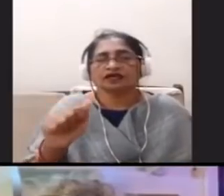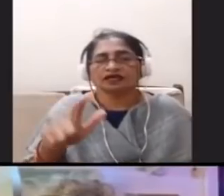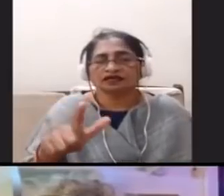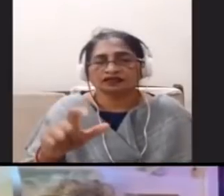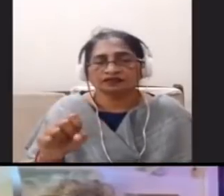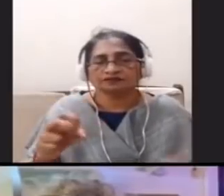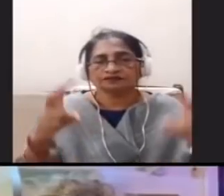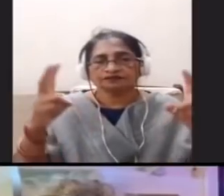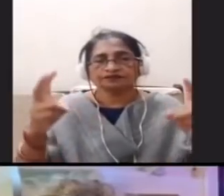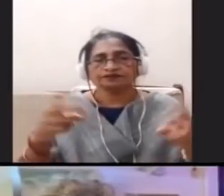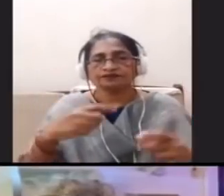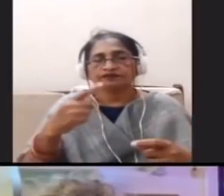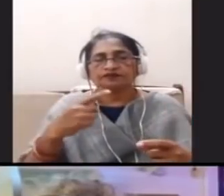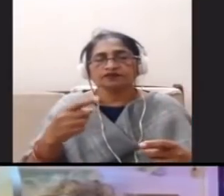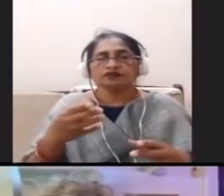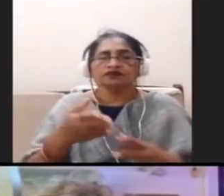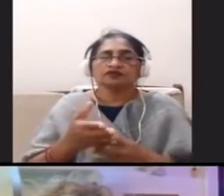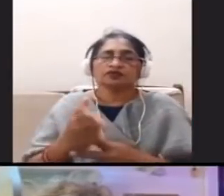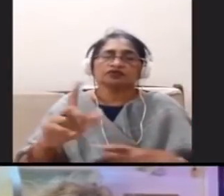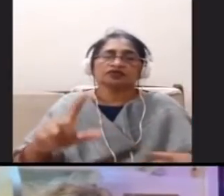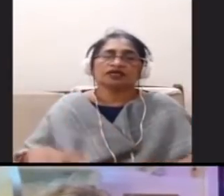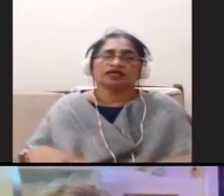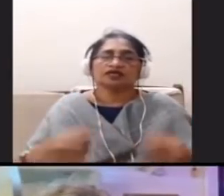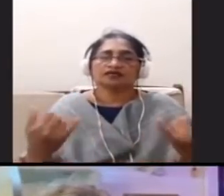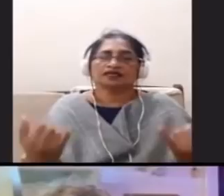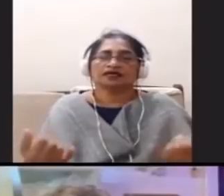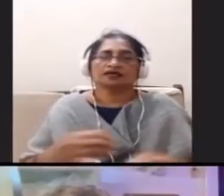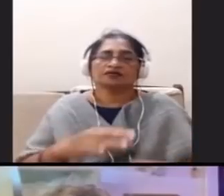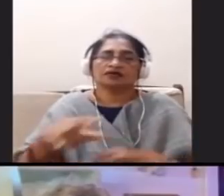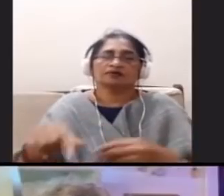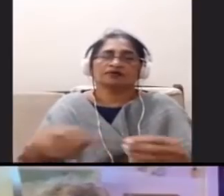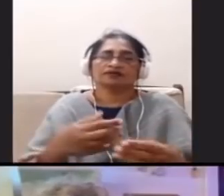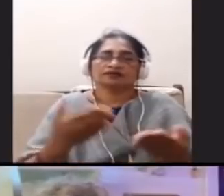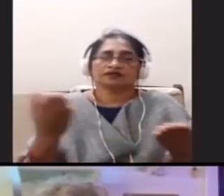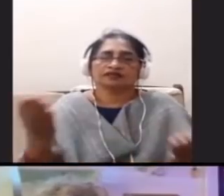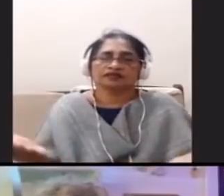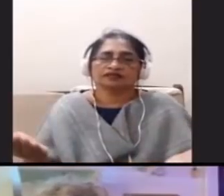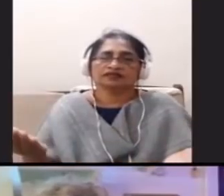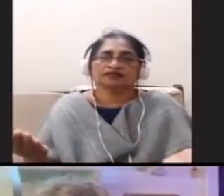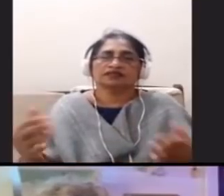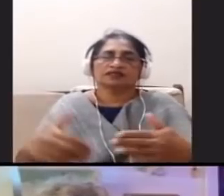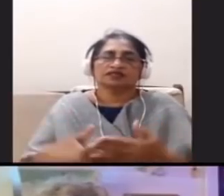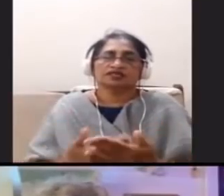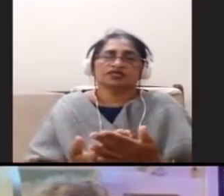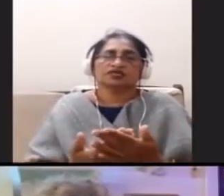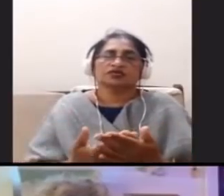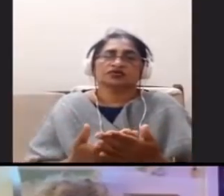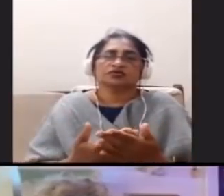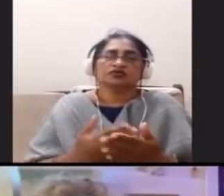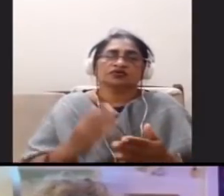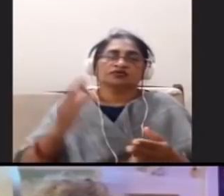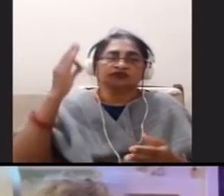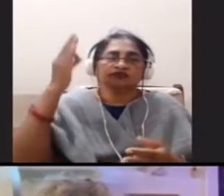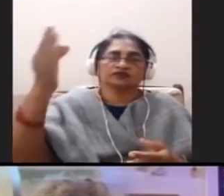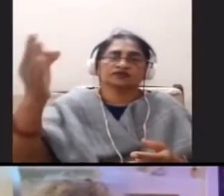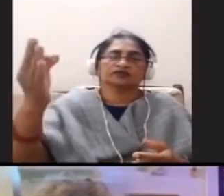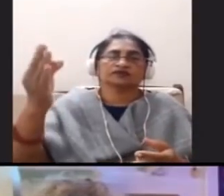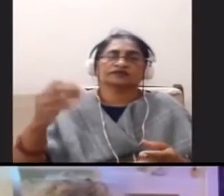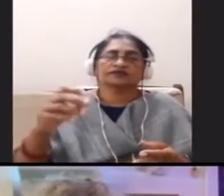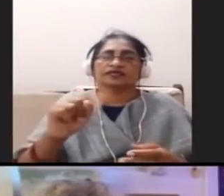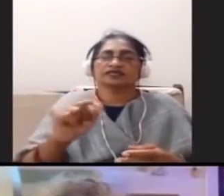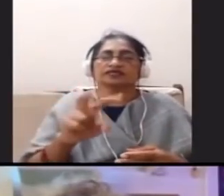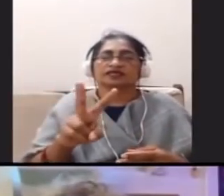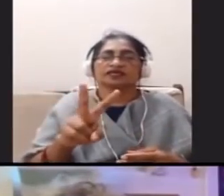many documentaries throughout her life and is now, amongst other things, pursuing a new career as a television presenter. In 2016,